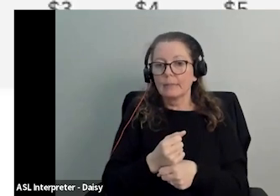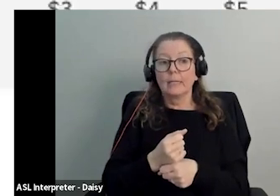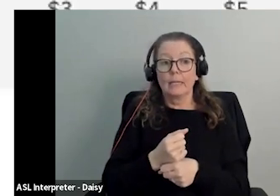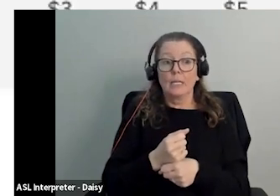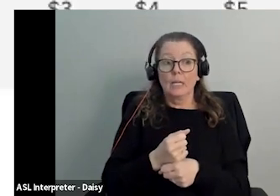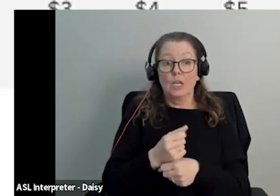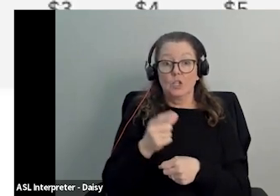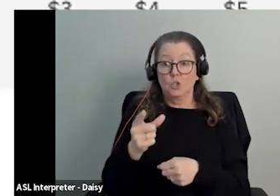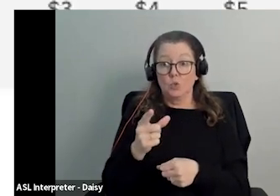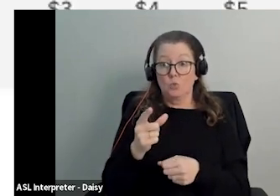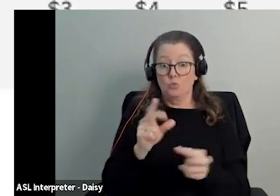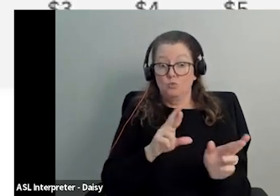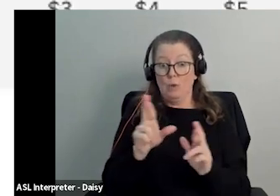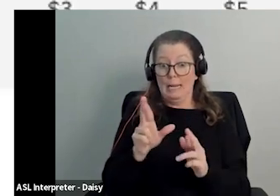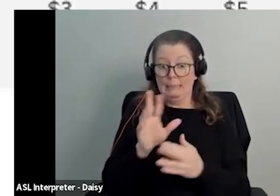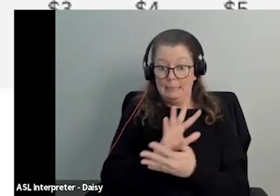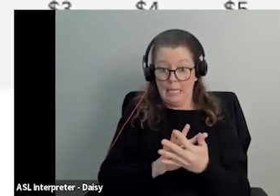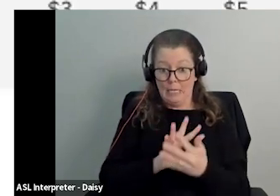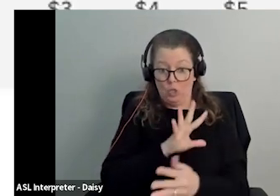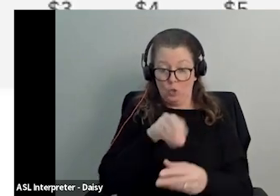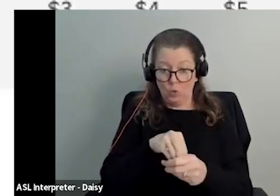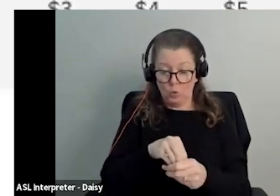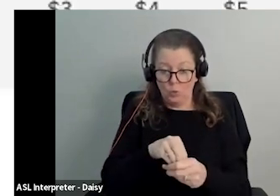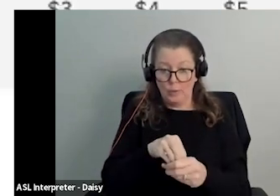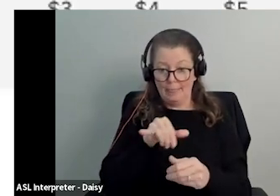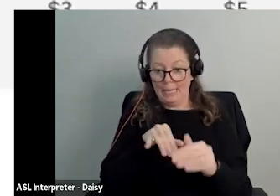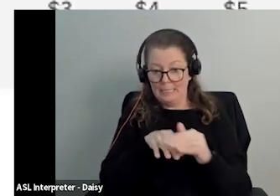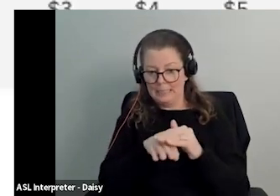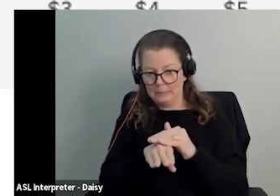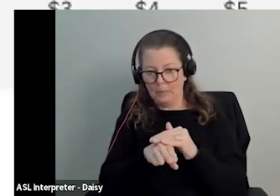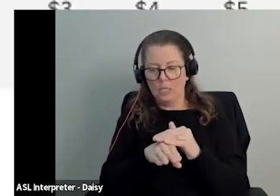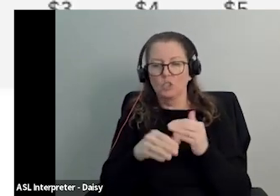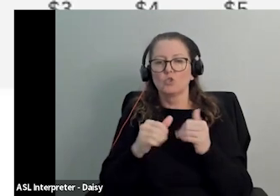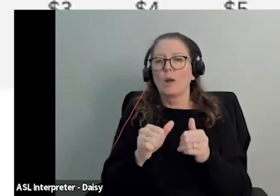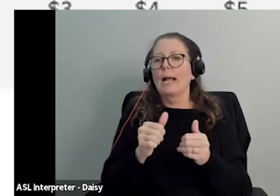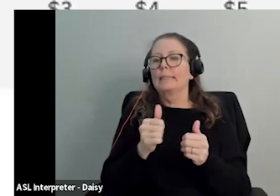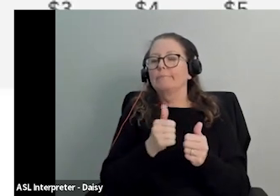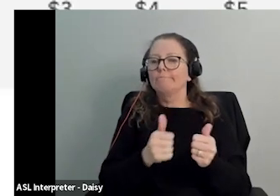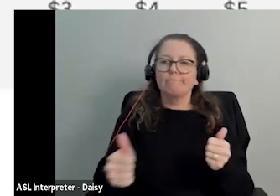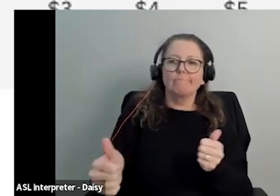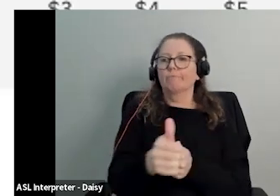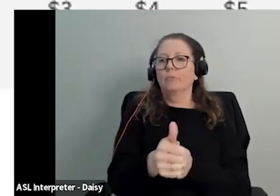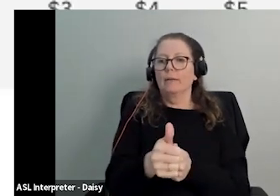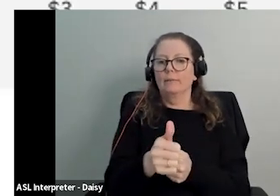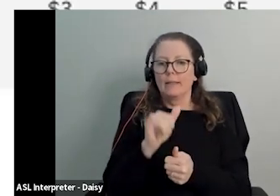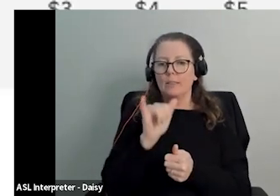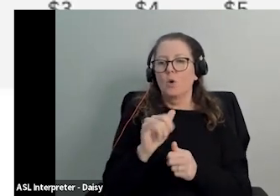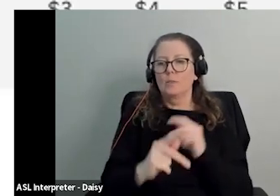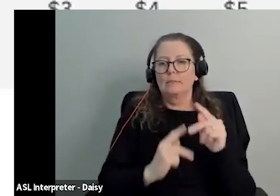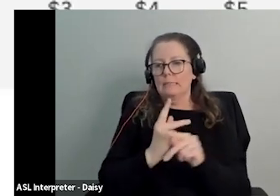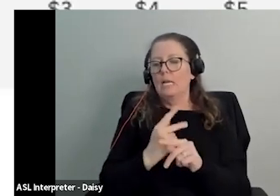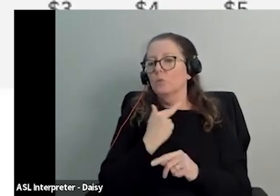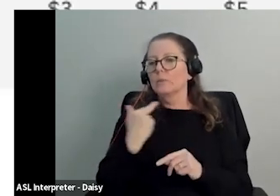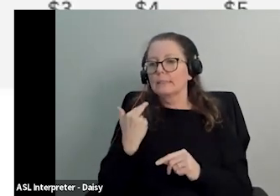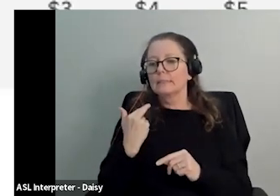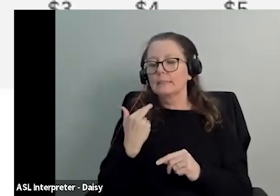just a better product in general, and thereby getting out in front of those potential cybersecurity risks because